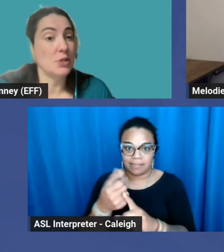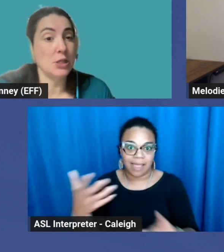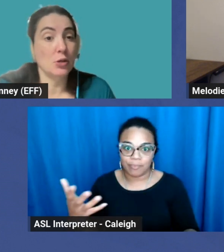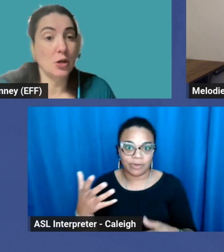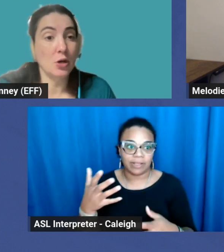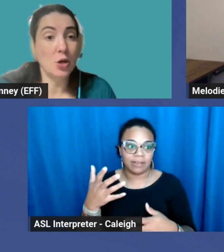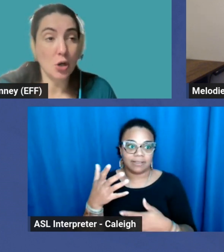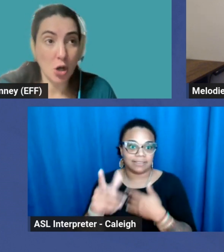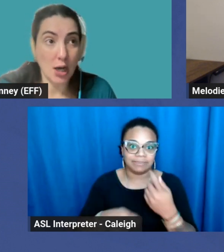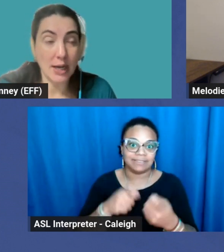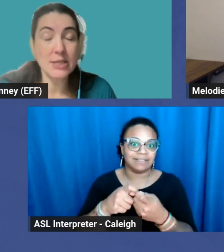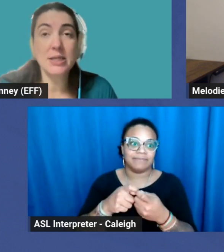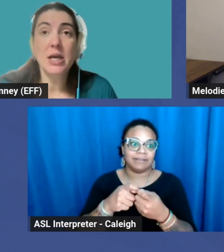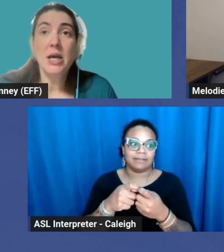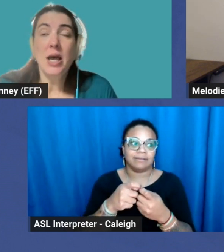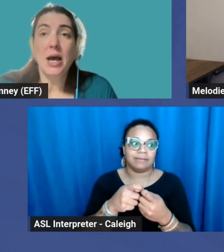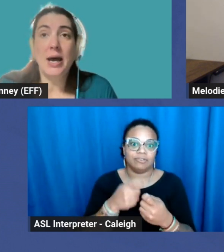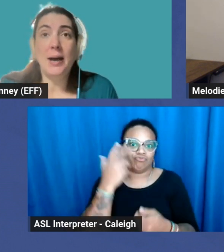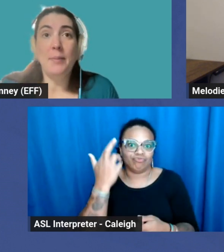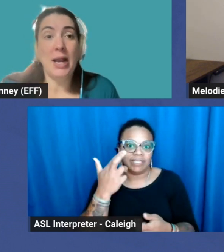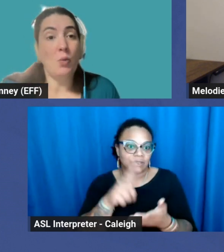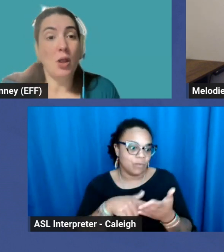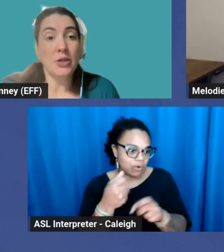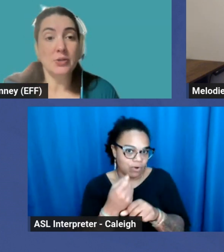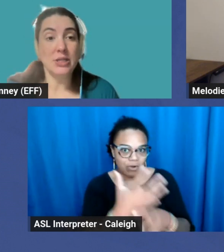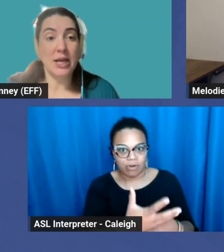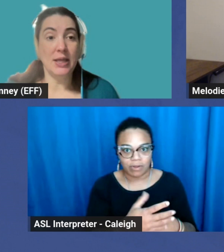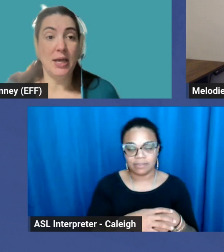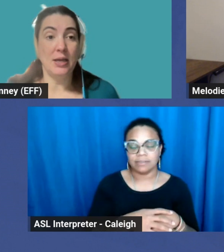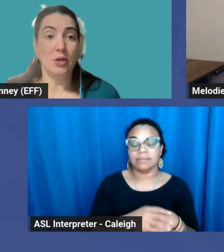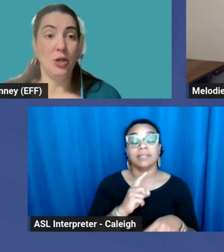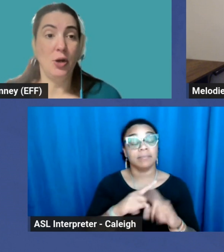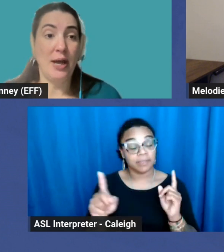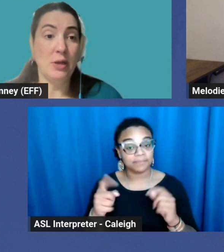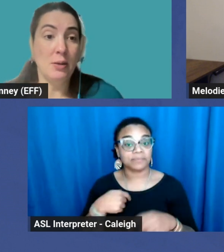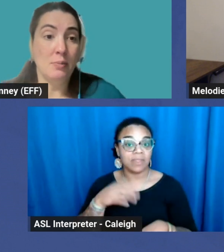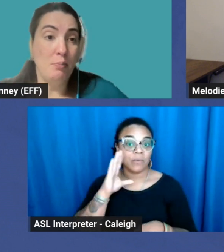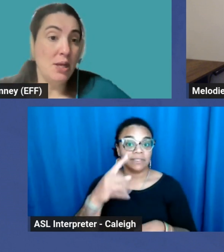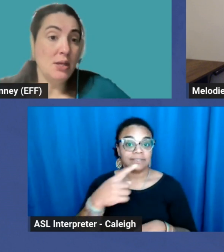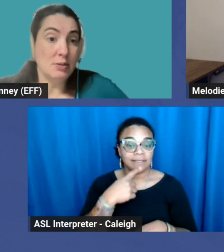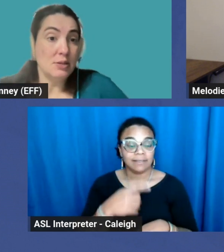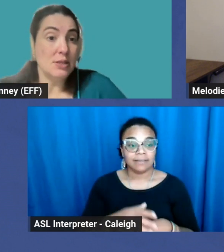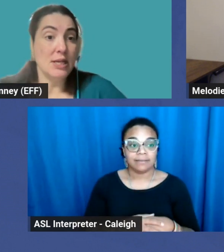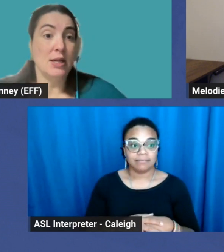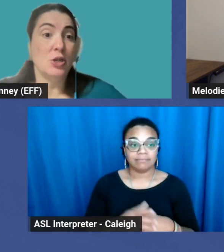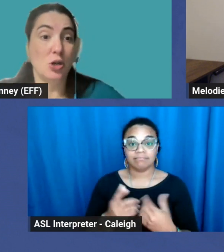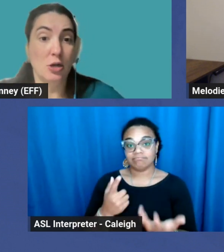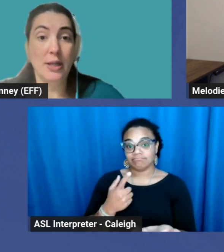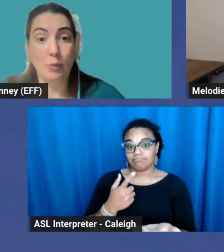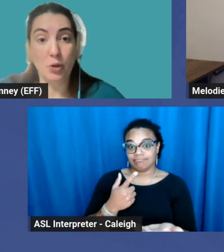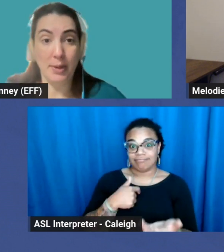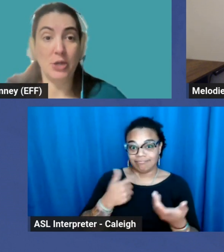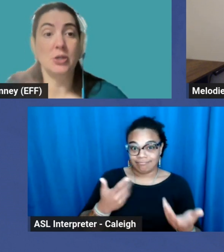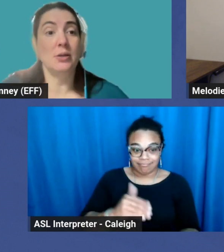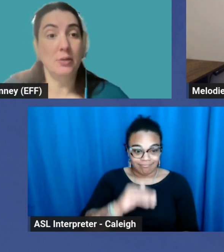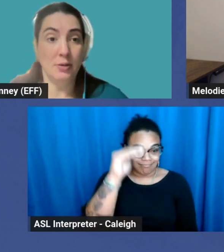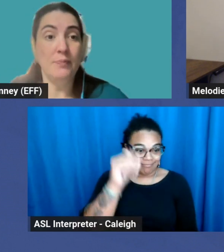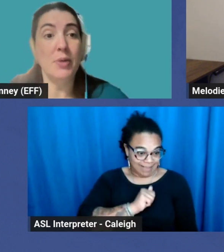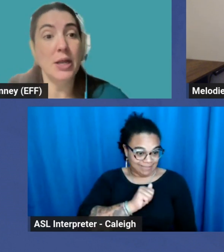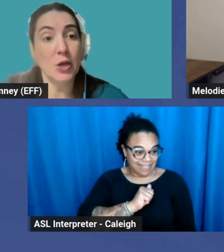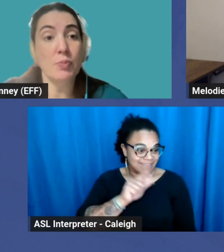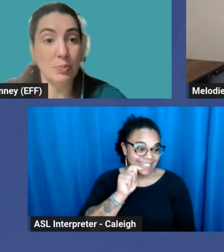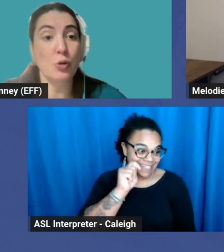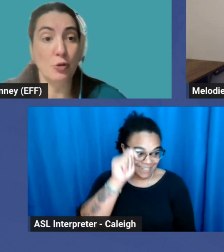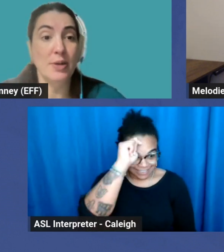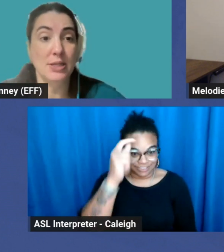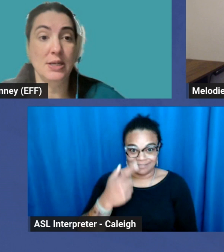one particular cause. And I will also say that, having been a teenage girl, and I would imagine